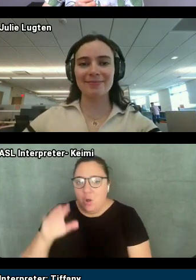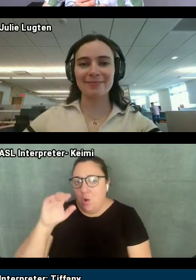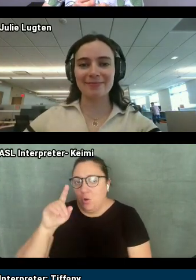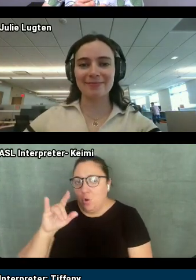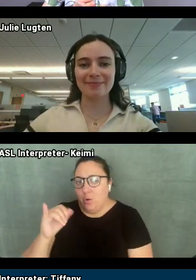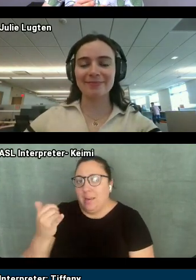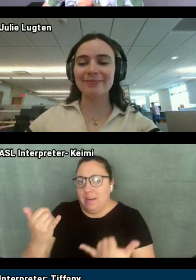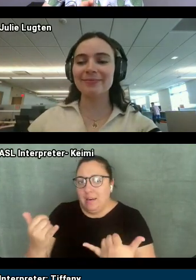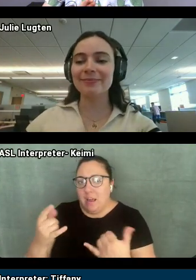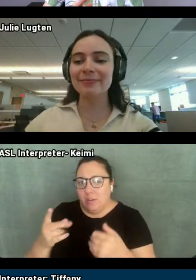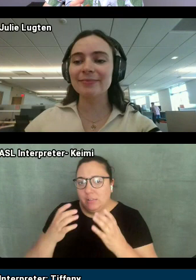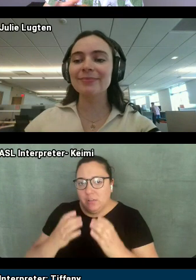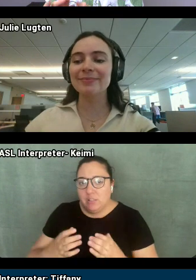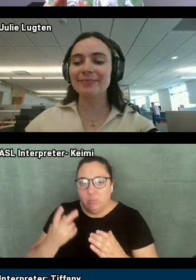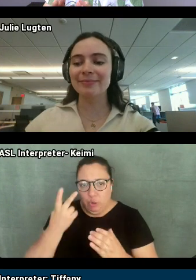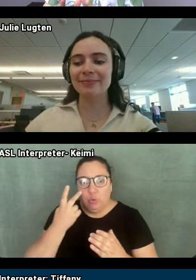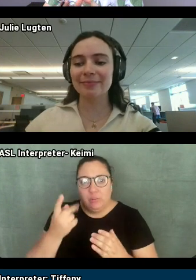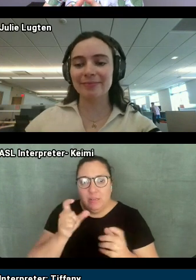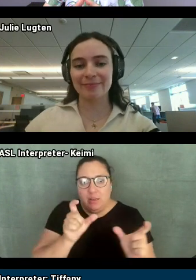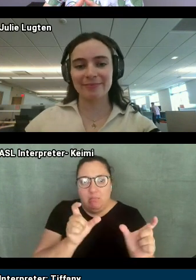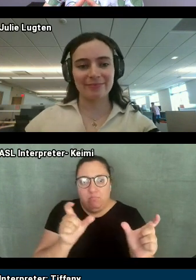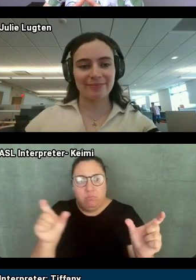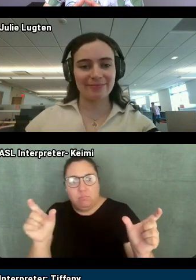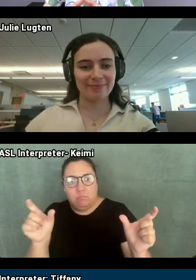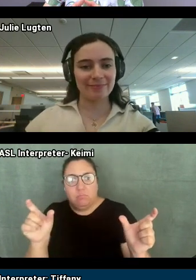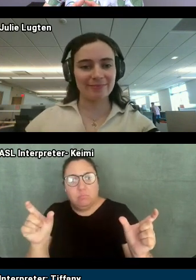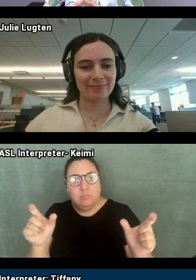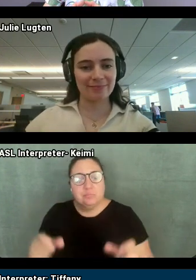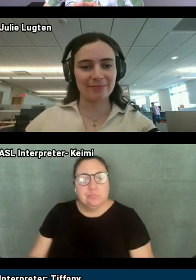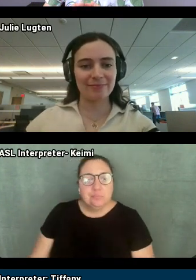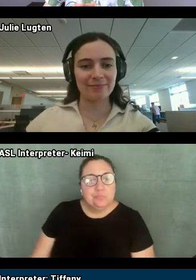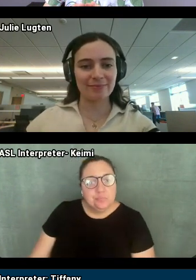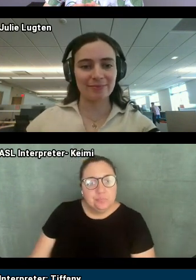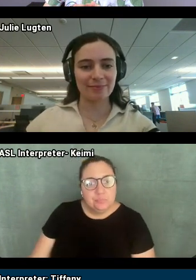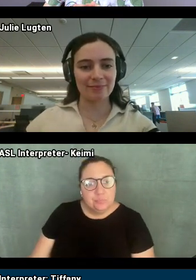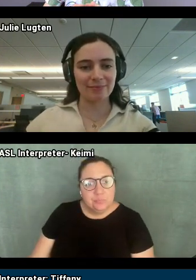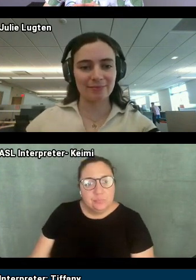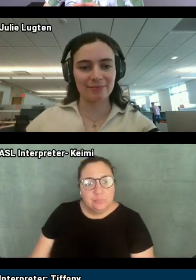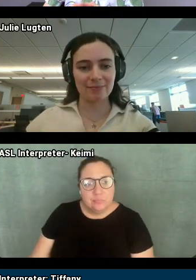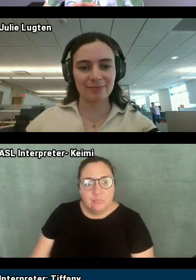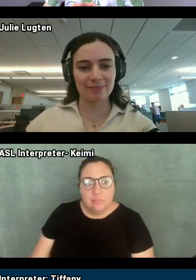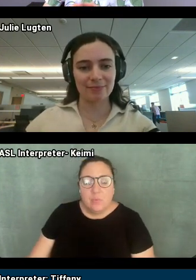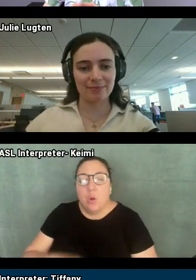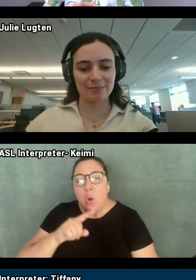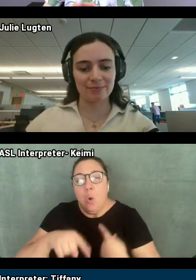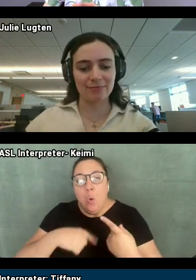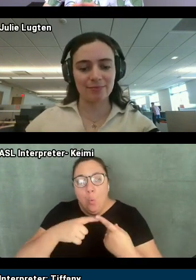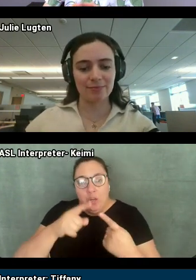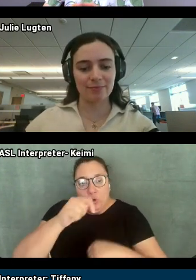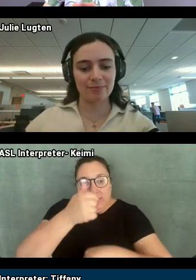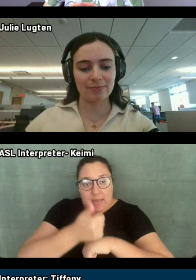moved along my life cycle stages. And when you're setting up this property, you can also select up